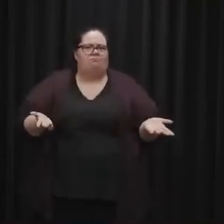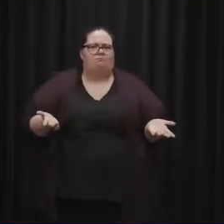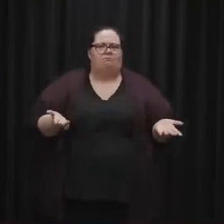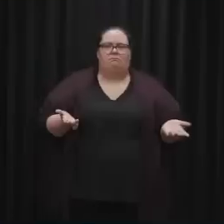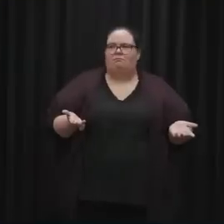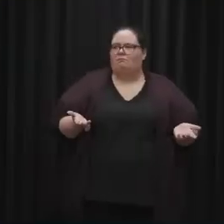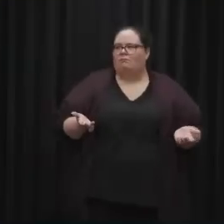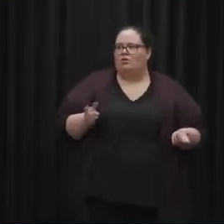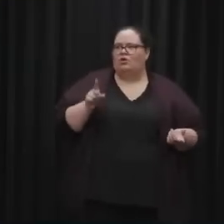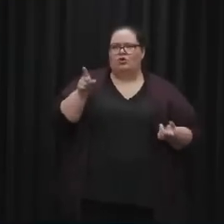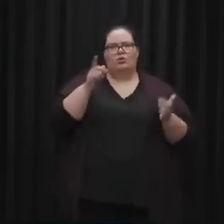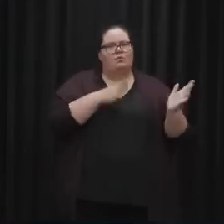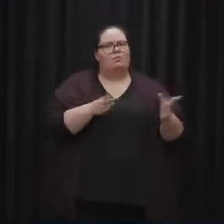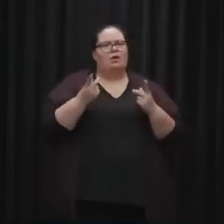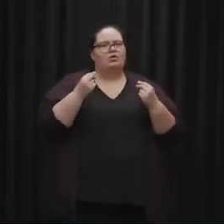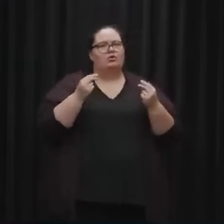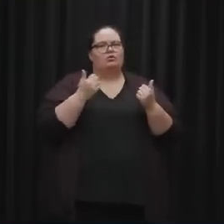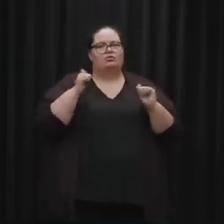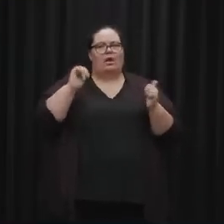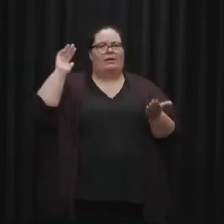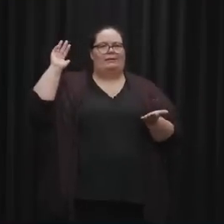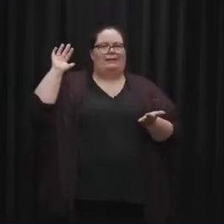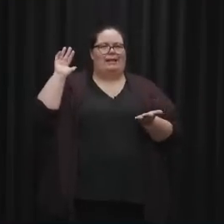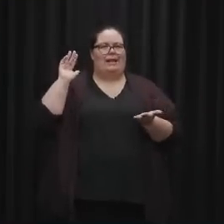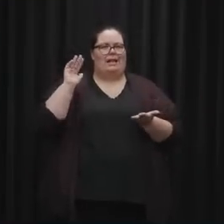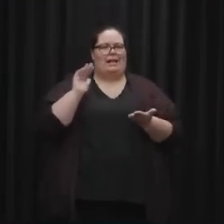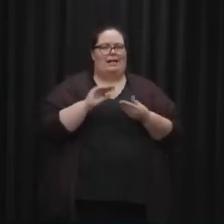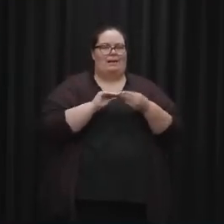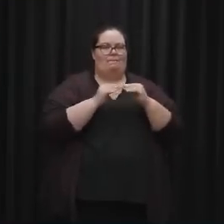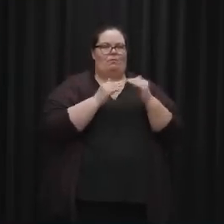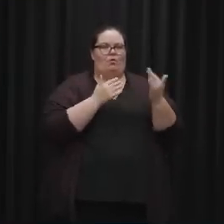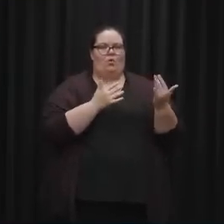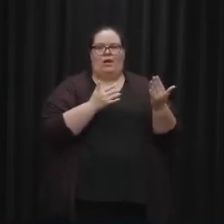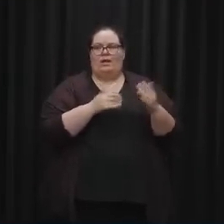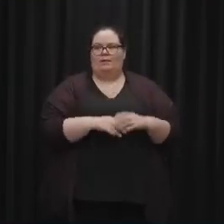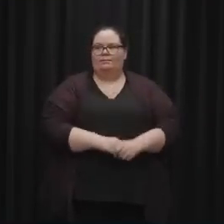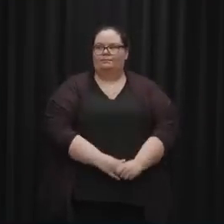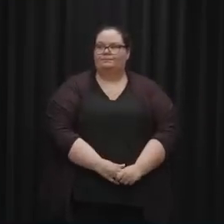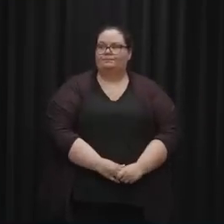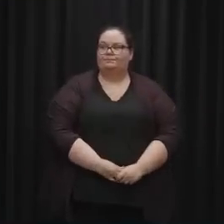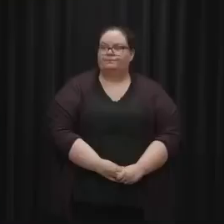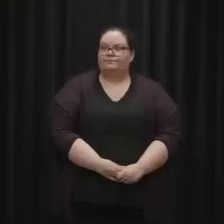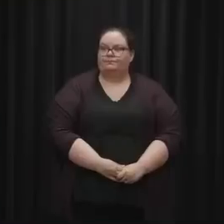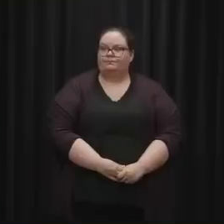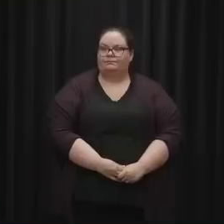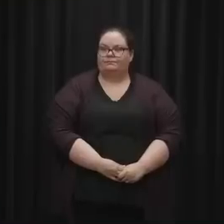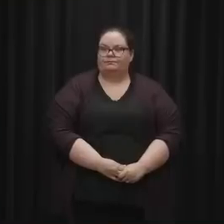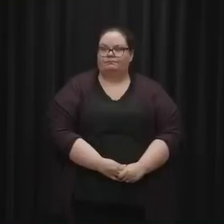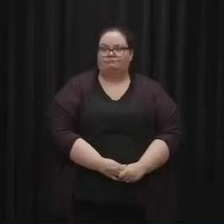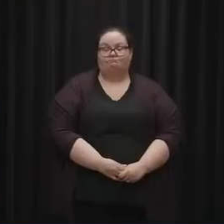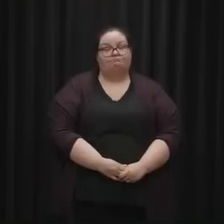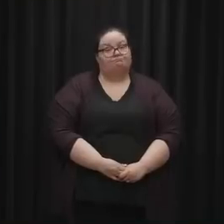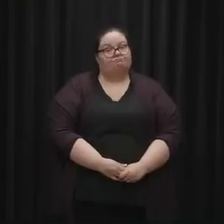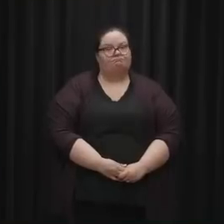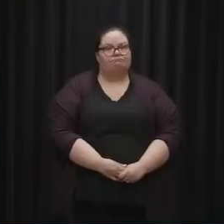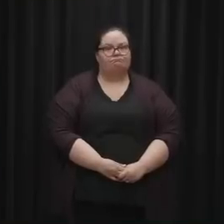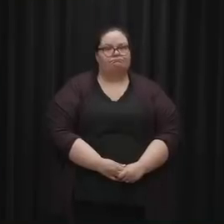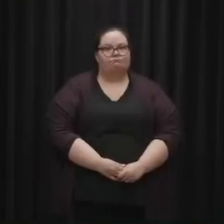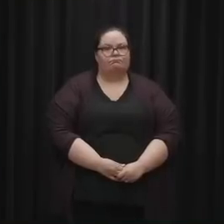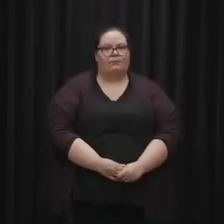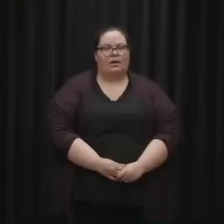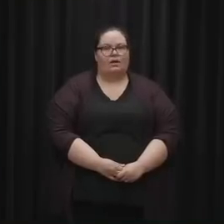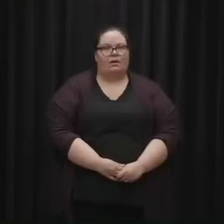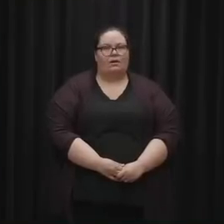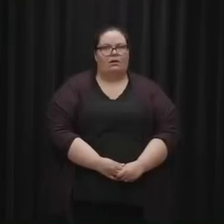list and what it plans to do to try and get it back down and eventually get it to zero. Well, I guess I would need to